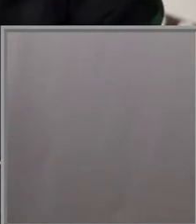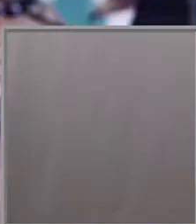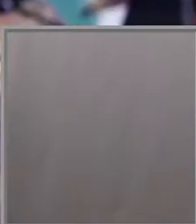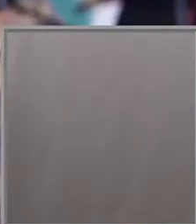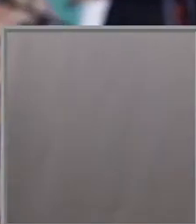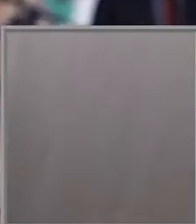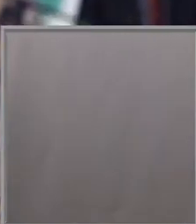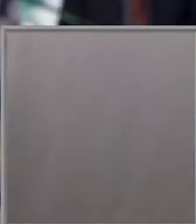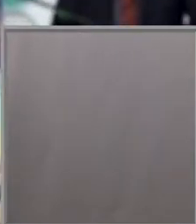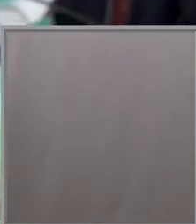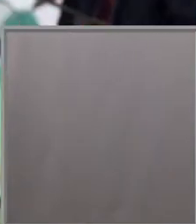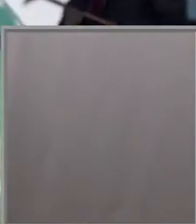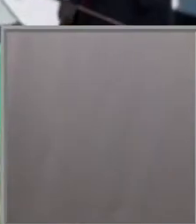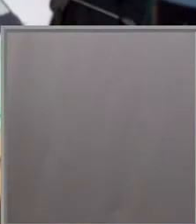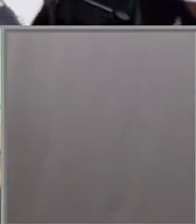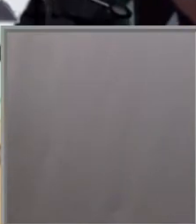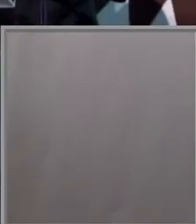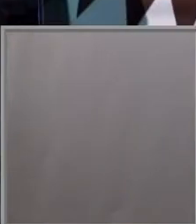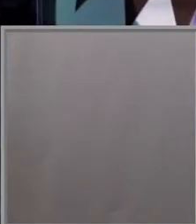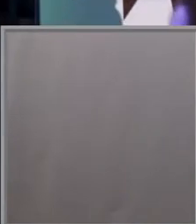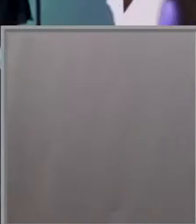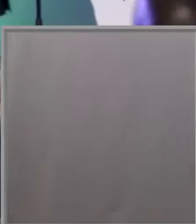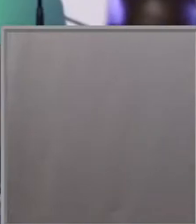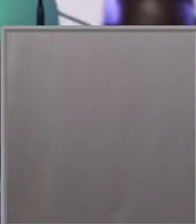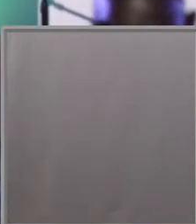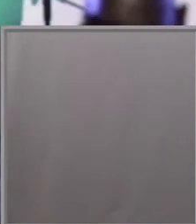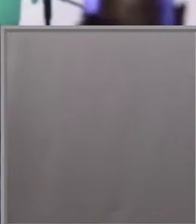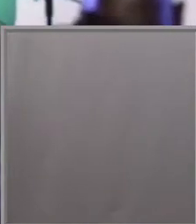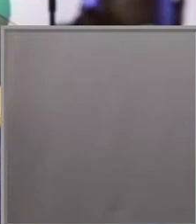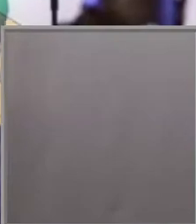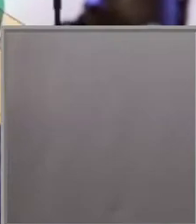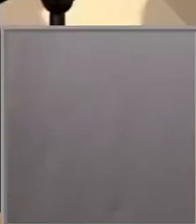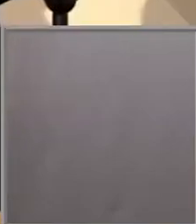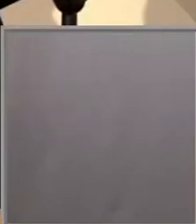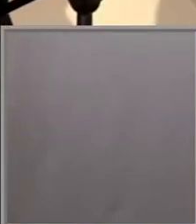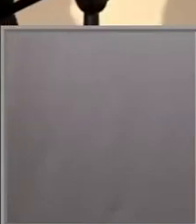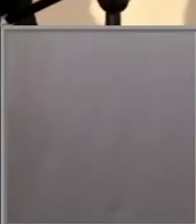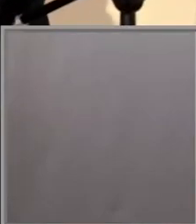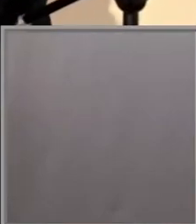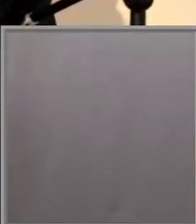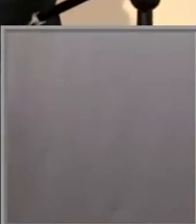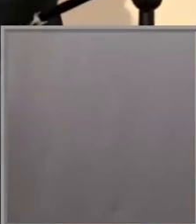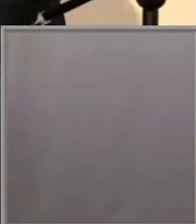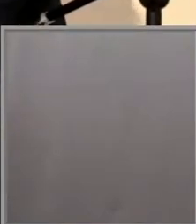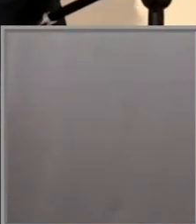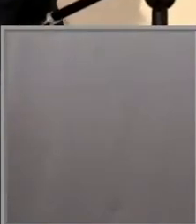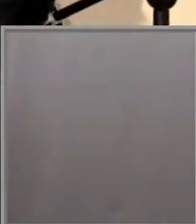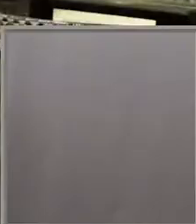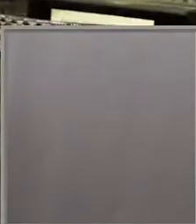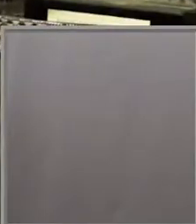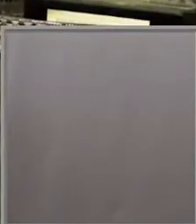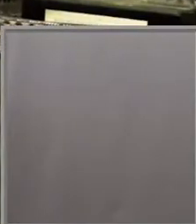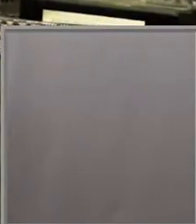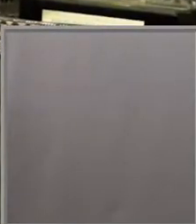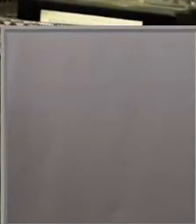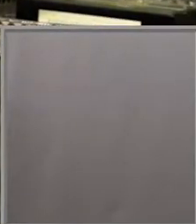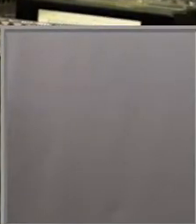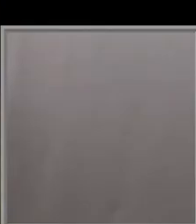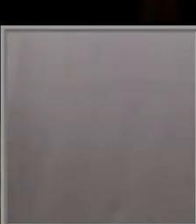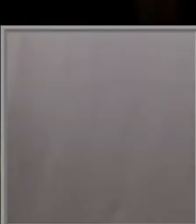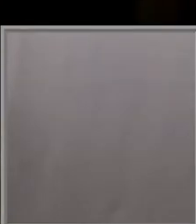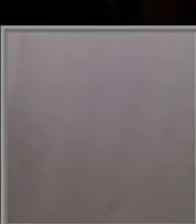roll, Litabo Monametsi. So the Youth Dignitary Award category is a category that